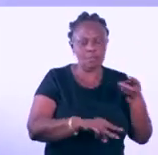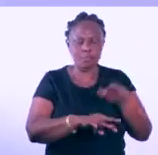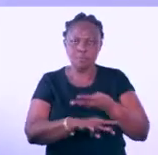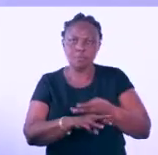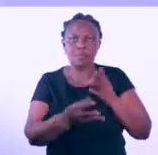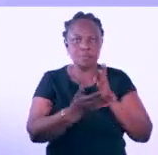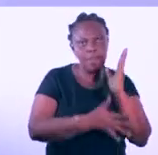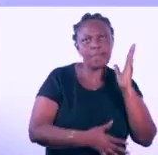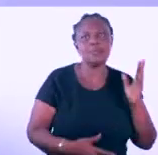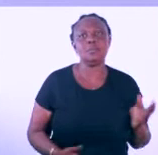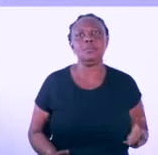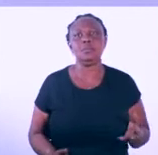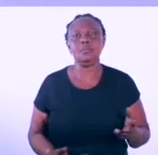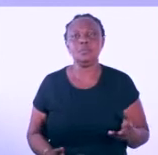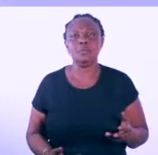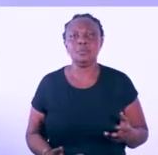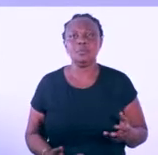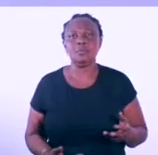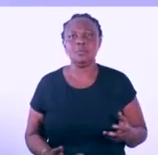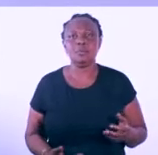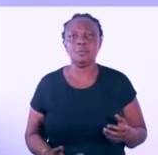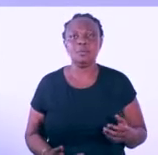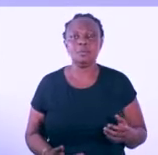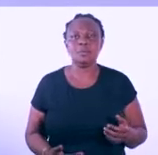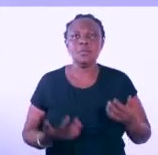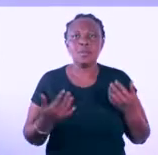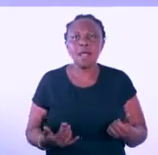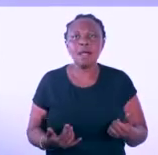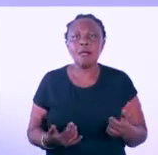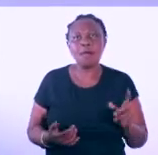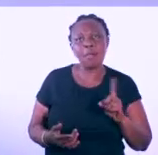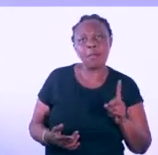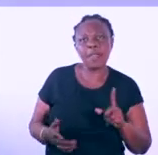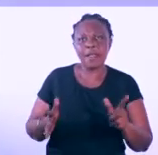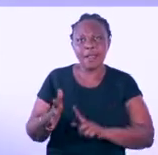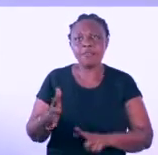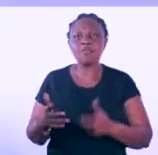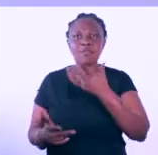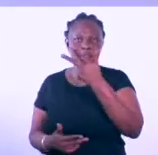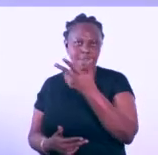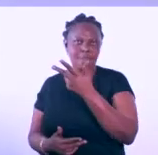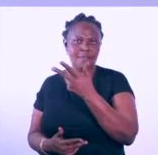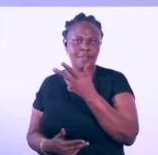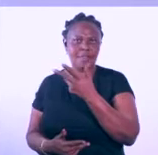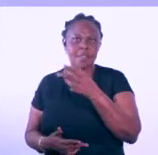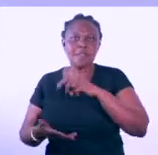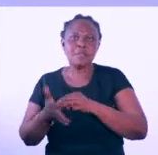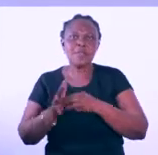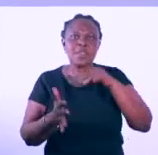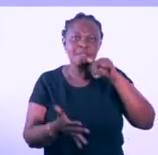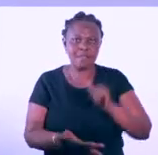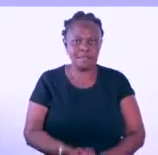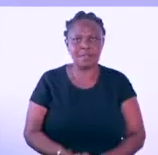in multiplication correctly. I placed her in level 3. So it means that